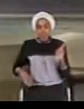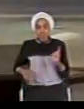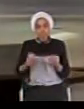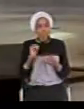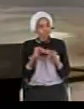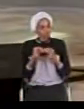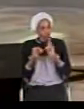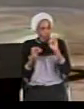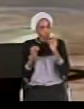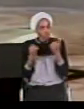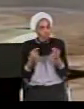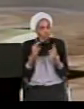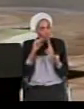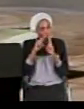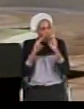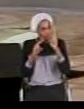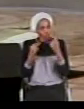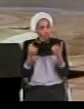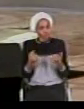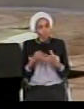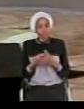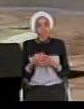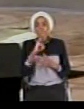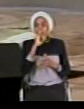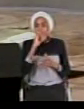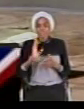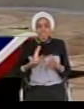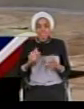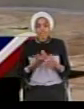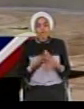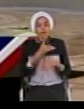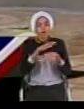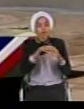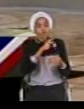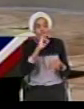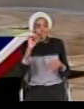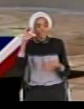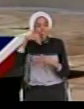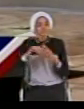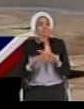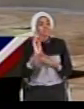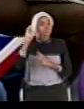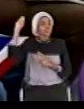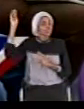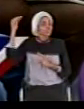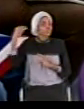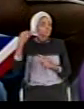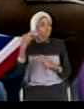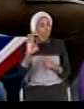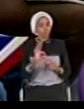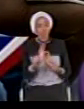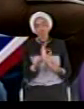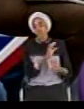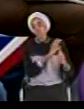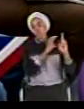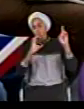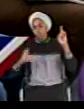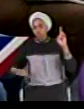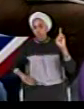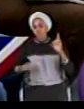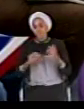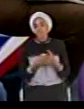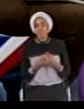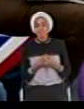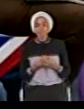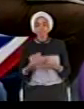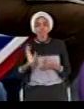number one. Number one is our calling into the grace of